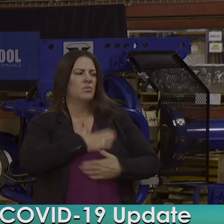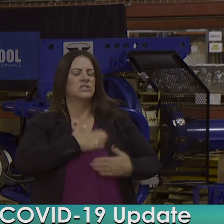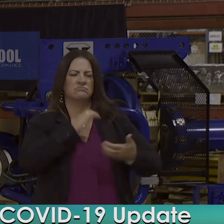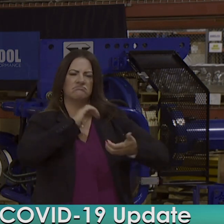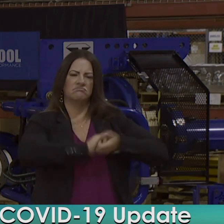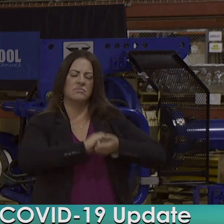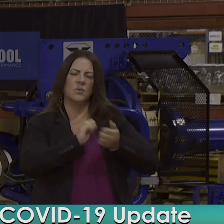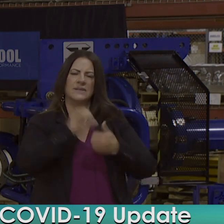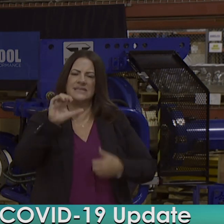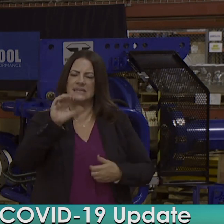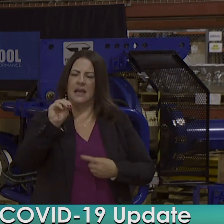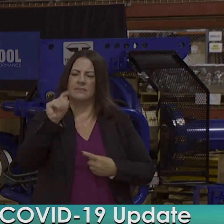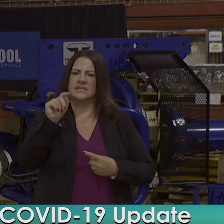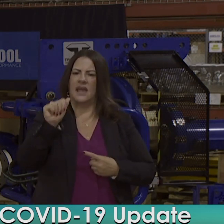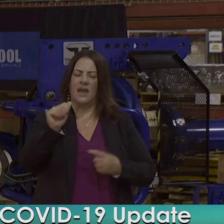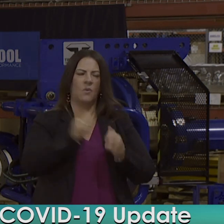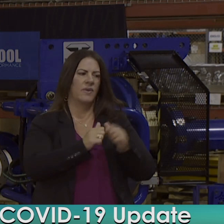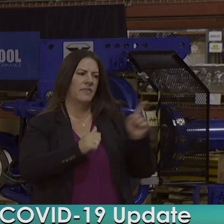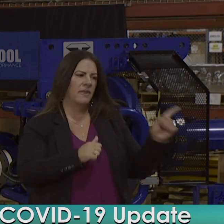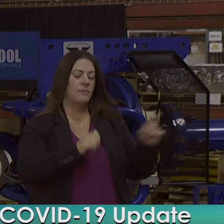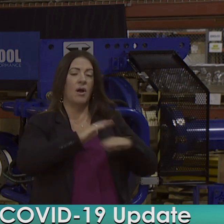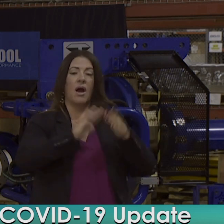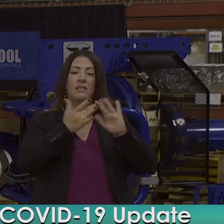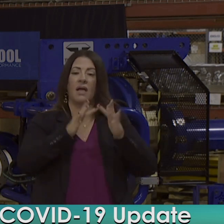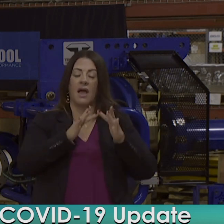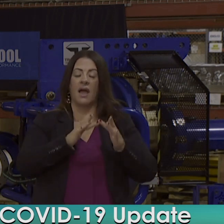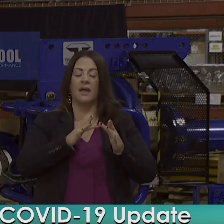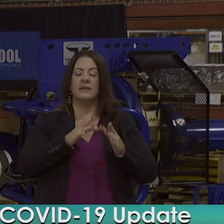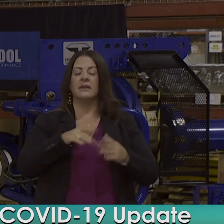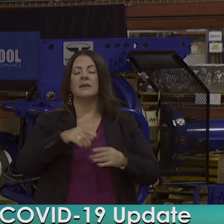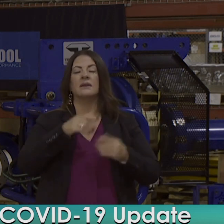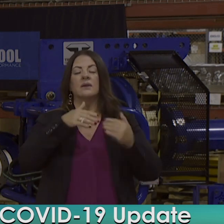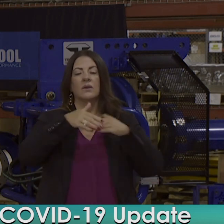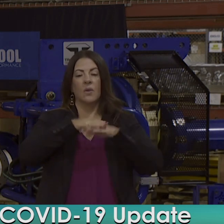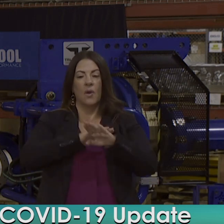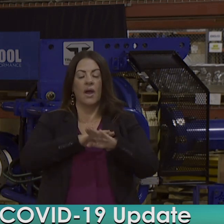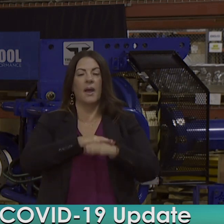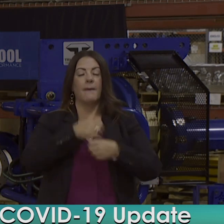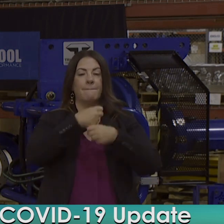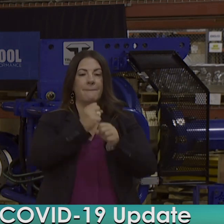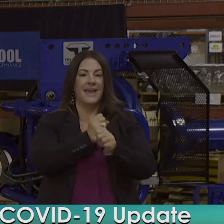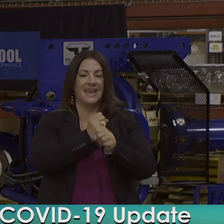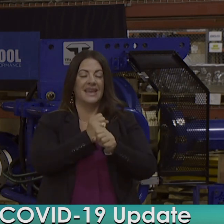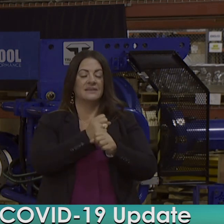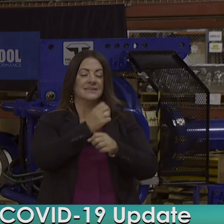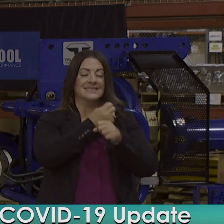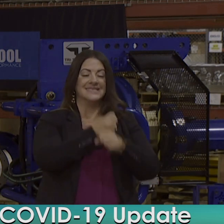online portal called safelymakingca.org,